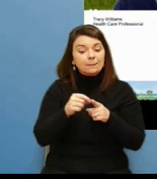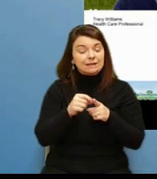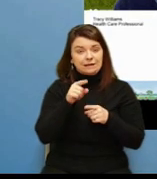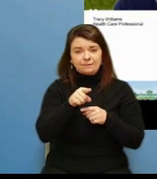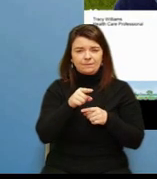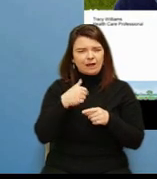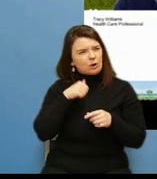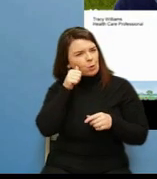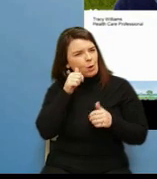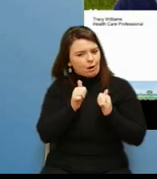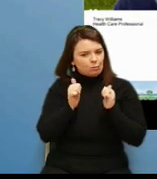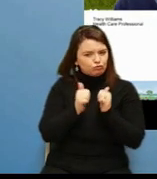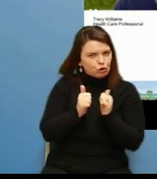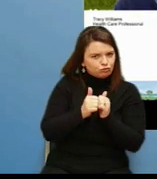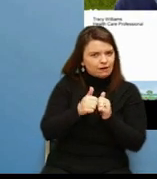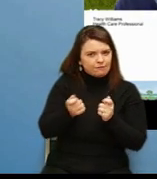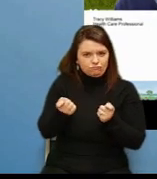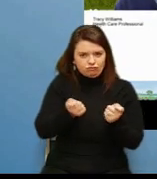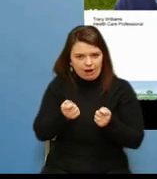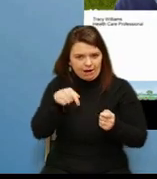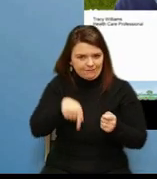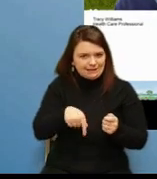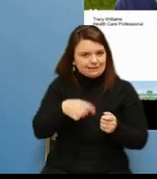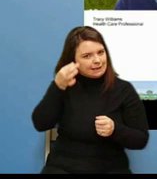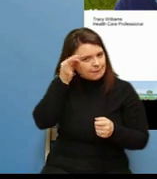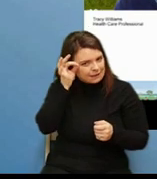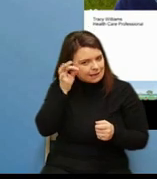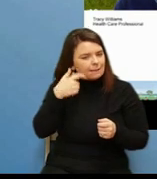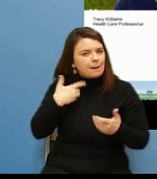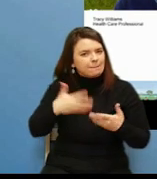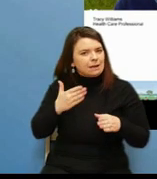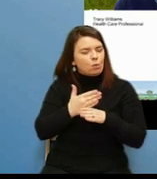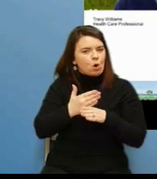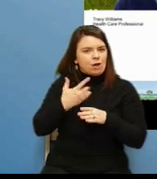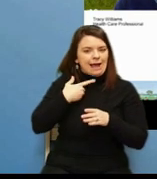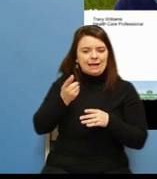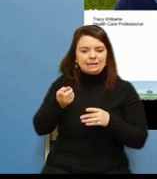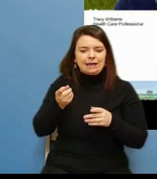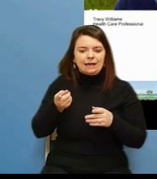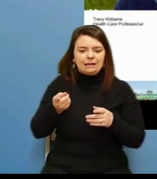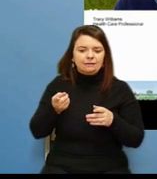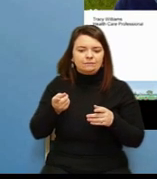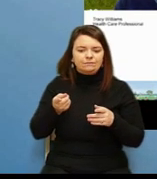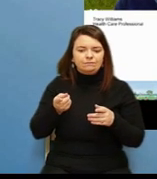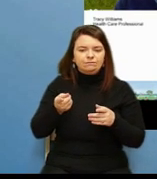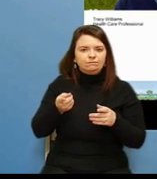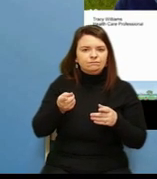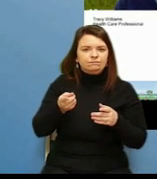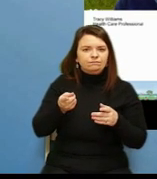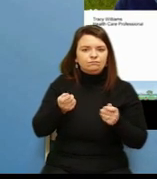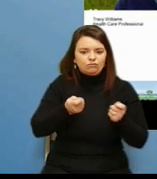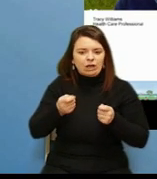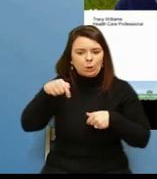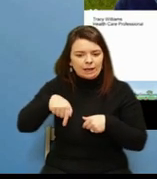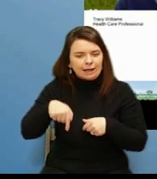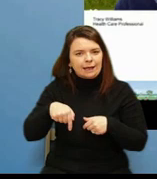Peter. I don't know if it would be appropriate from the chair of this committee, but having worked